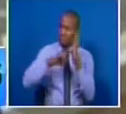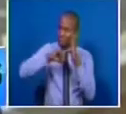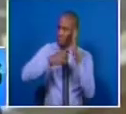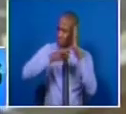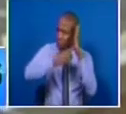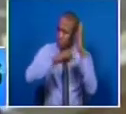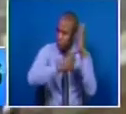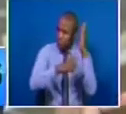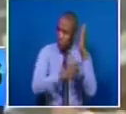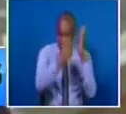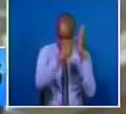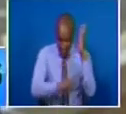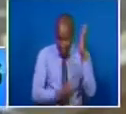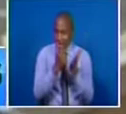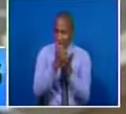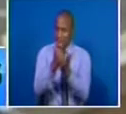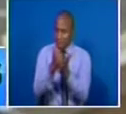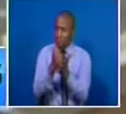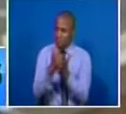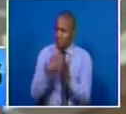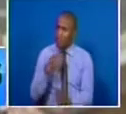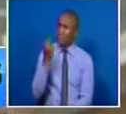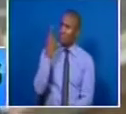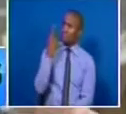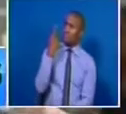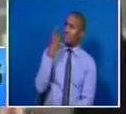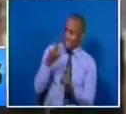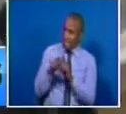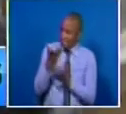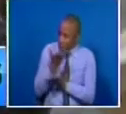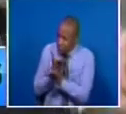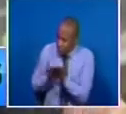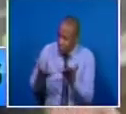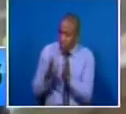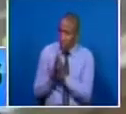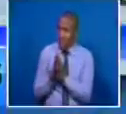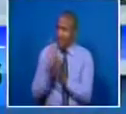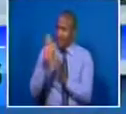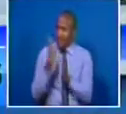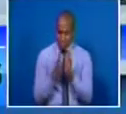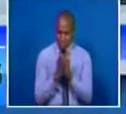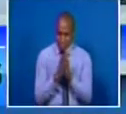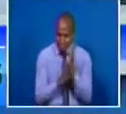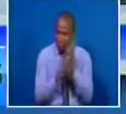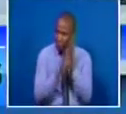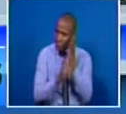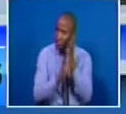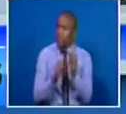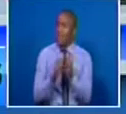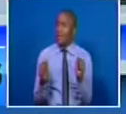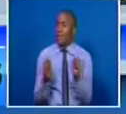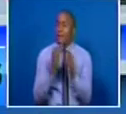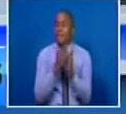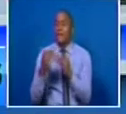what it does, it drives accountability, but it also shows us how they've interacted with their manifestos and what plan they have for the